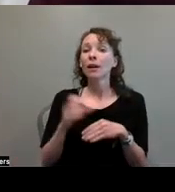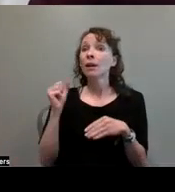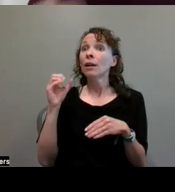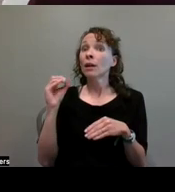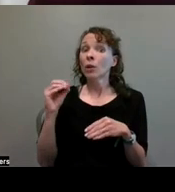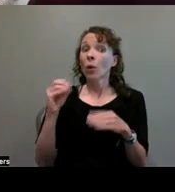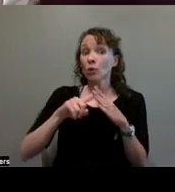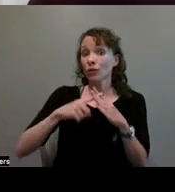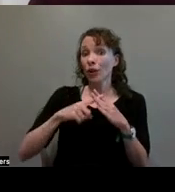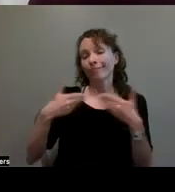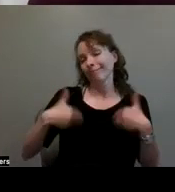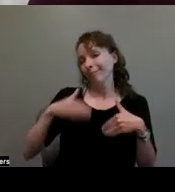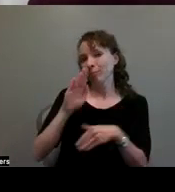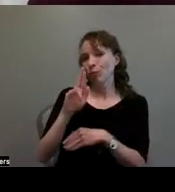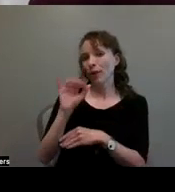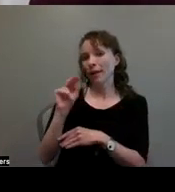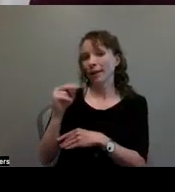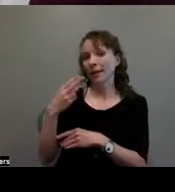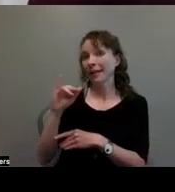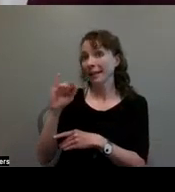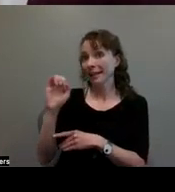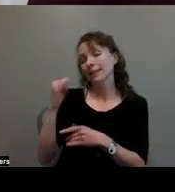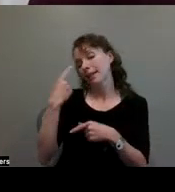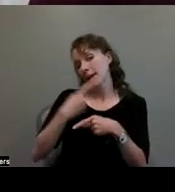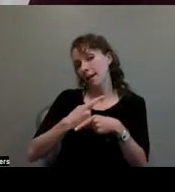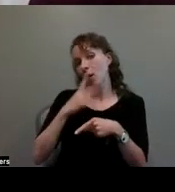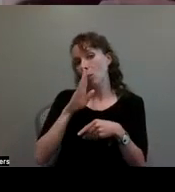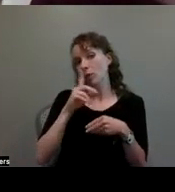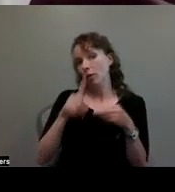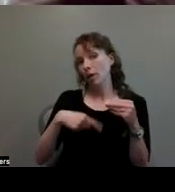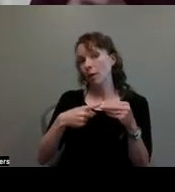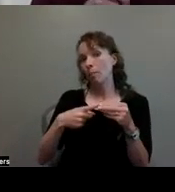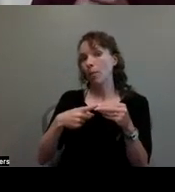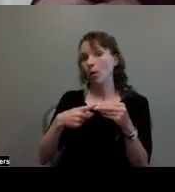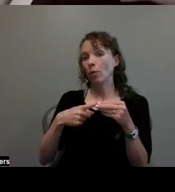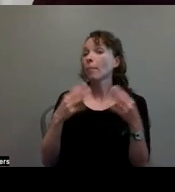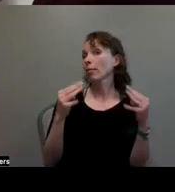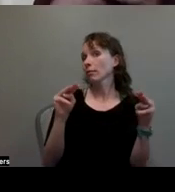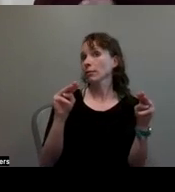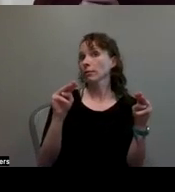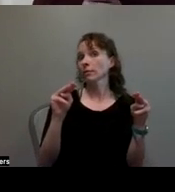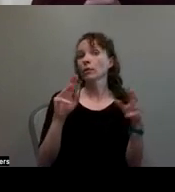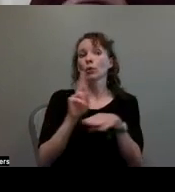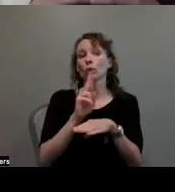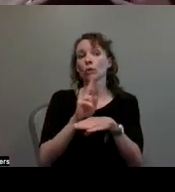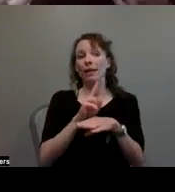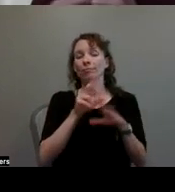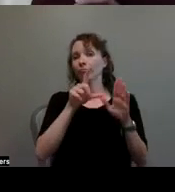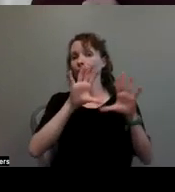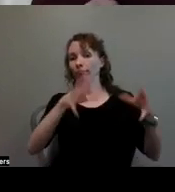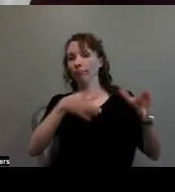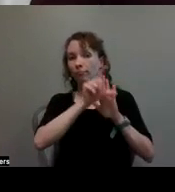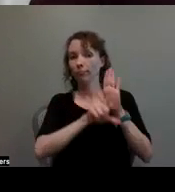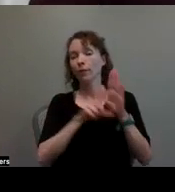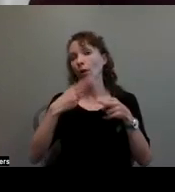started, my name is Brian He. Today I'll be talking about methods using this class of algorithms called protein